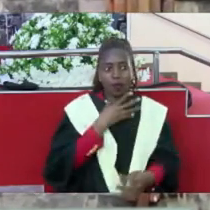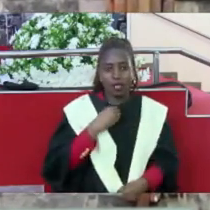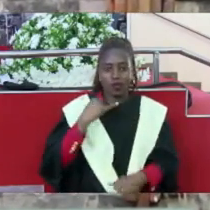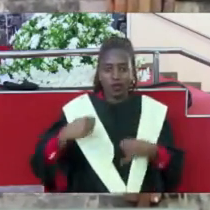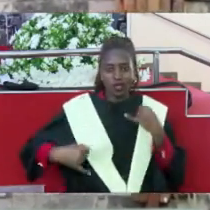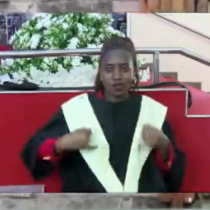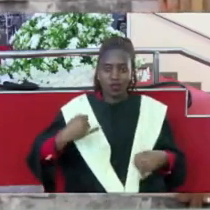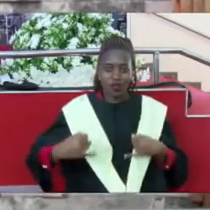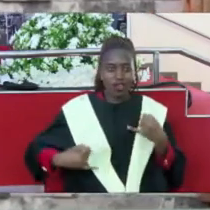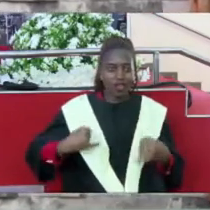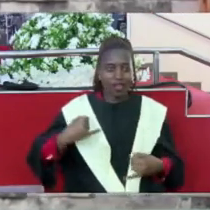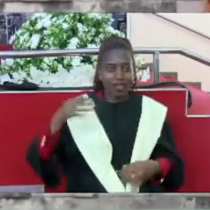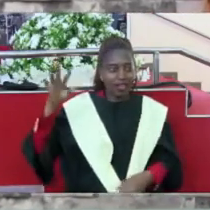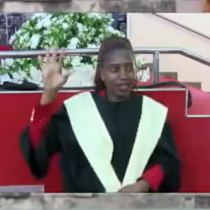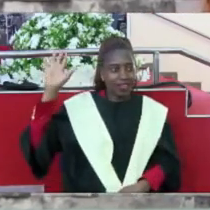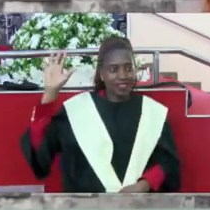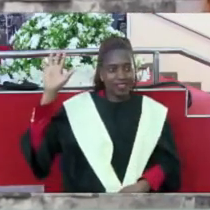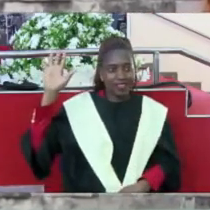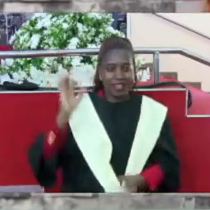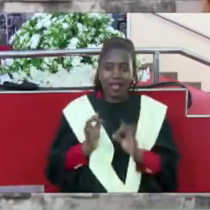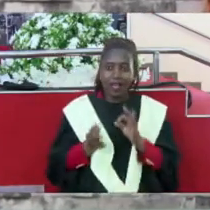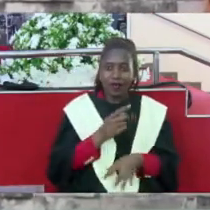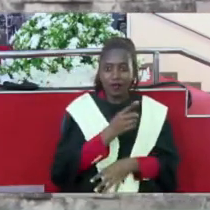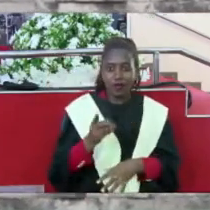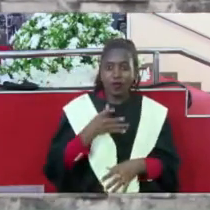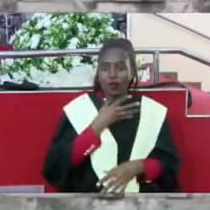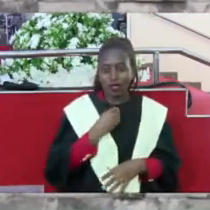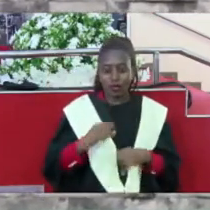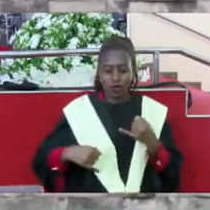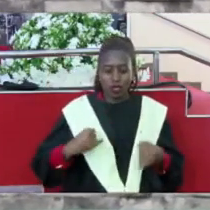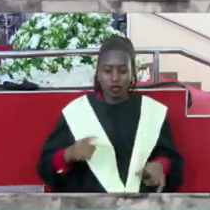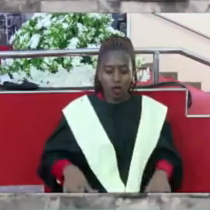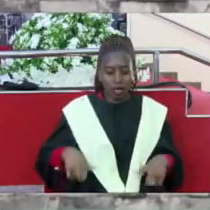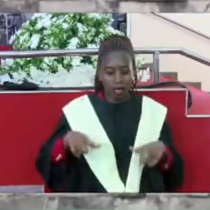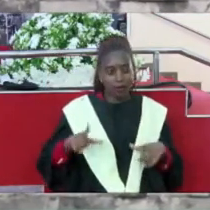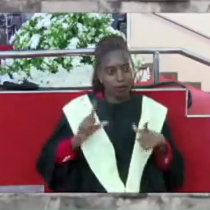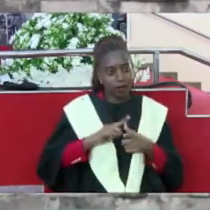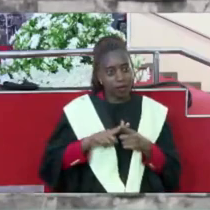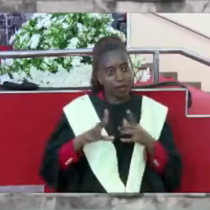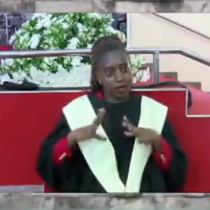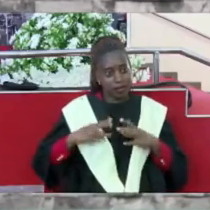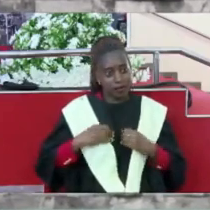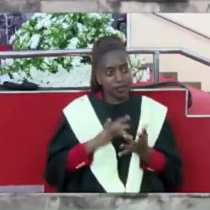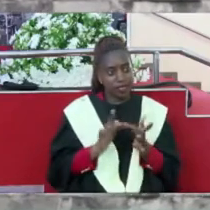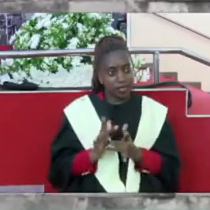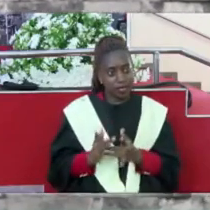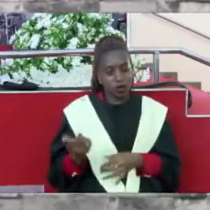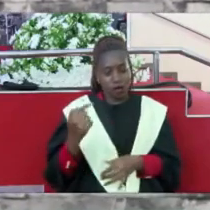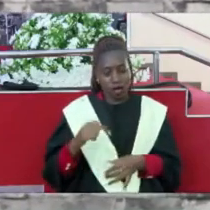If you want to enjoy life, allow Jesus to come into your heart. And what he